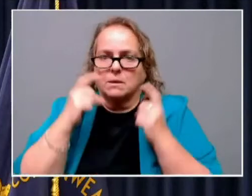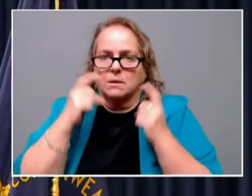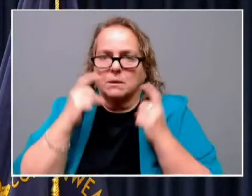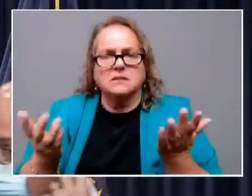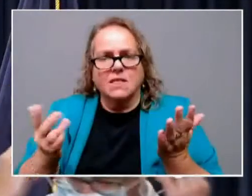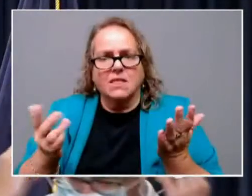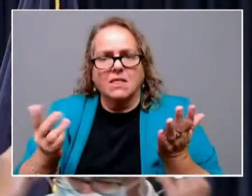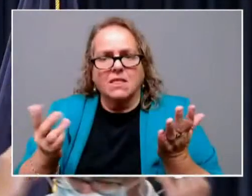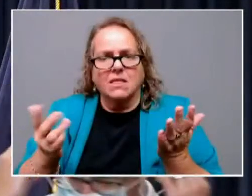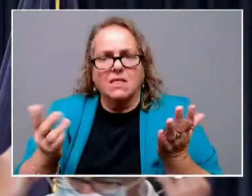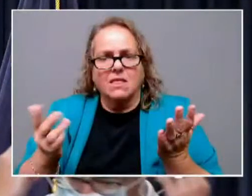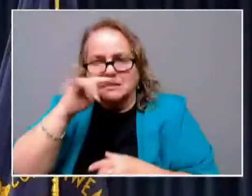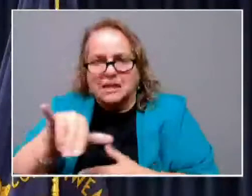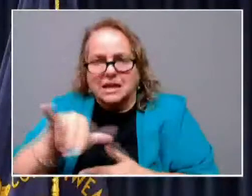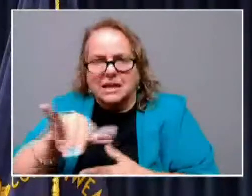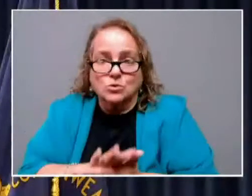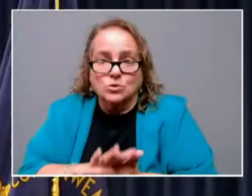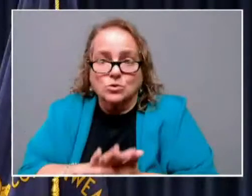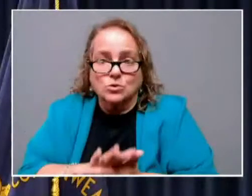school.